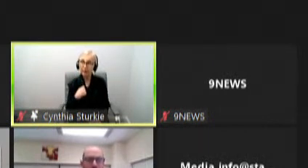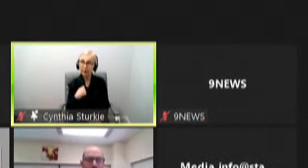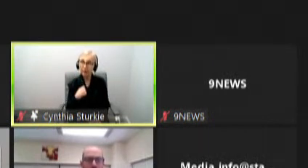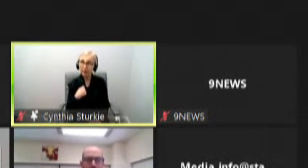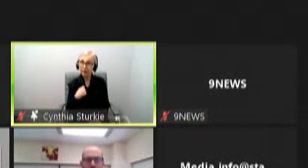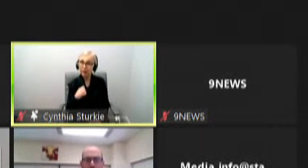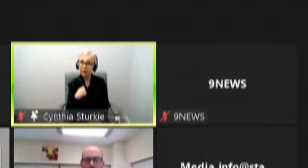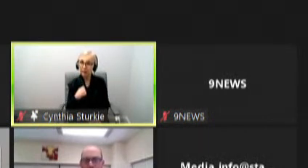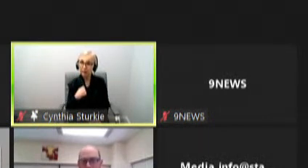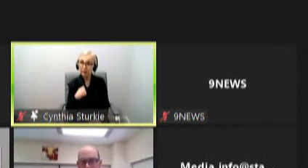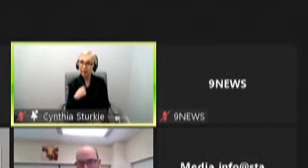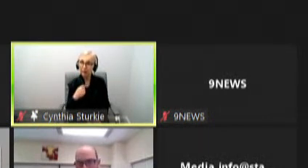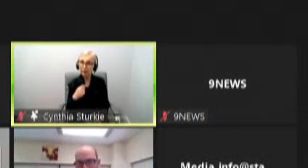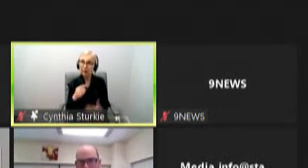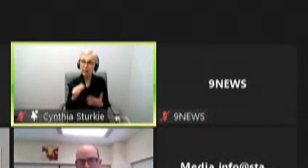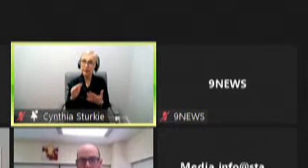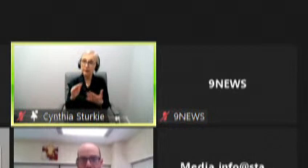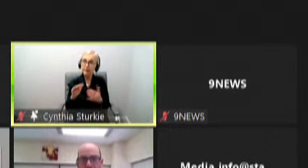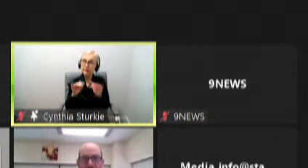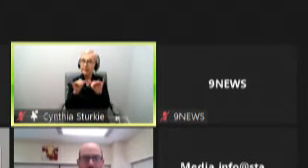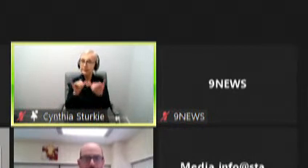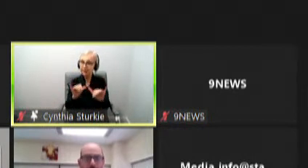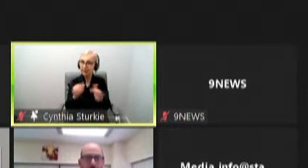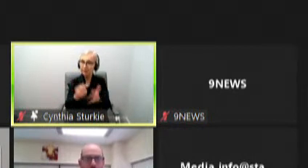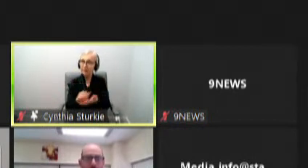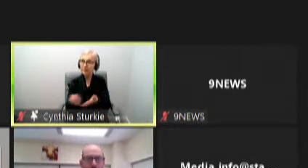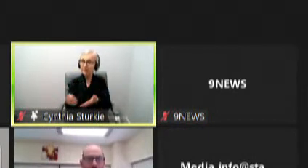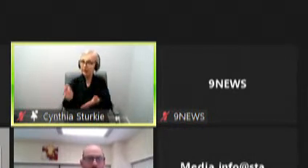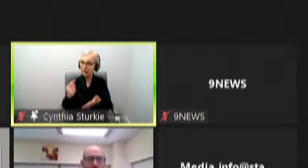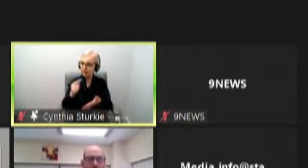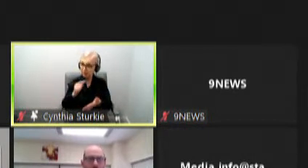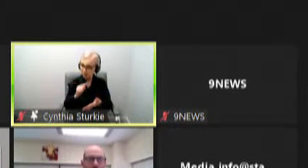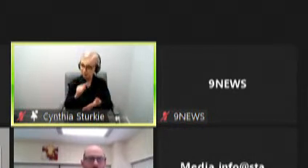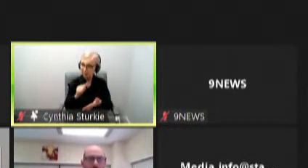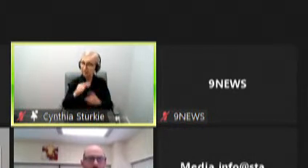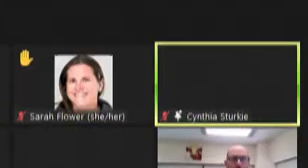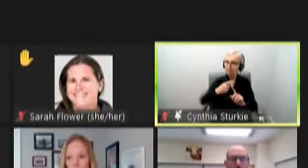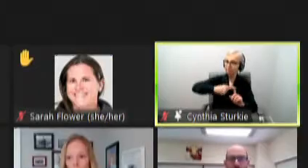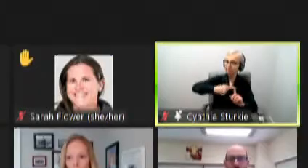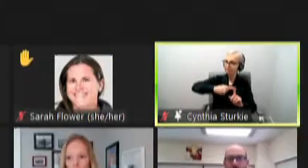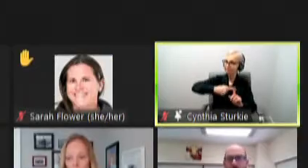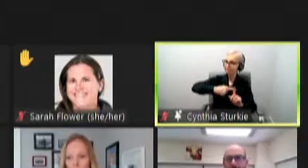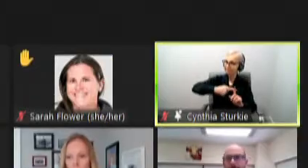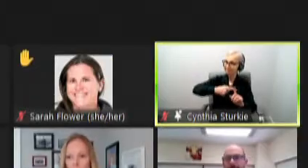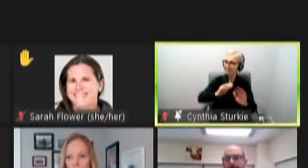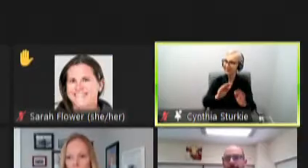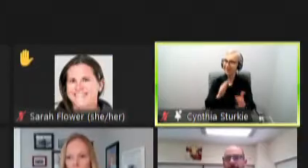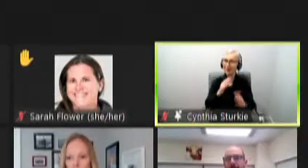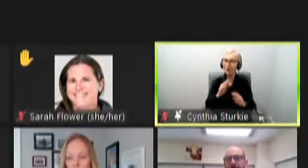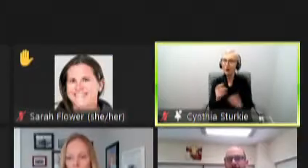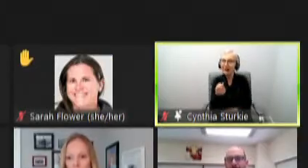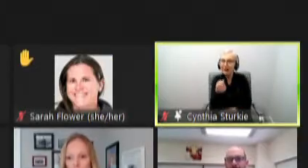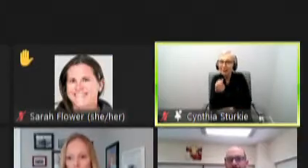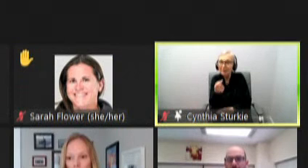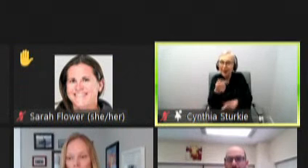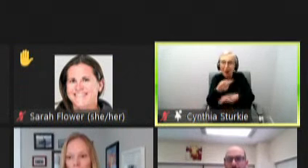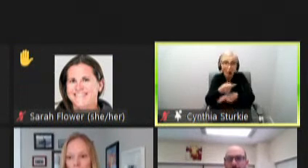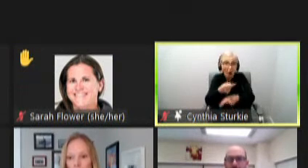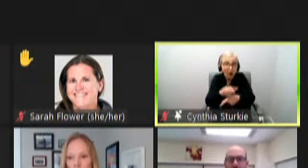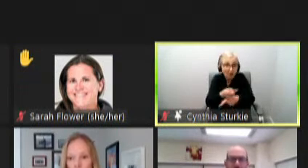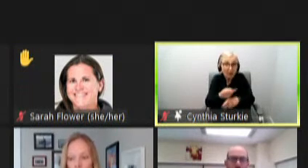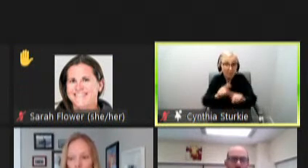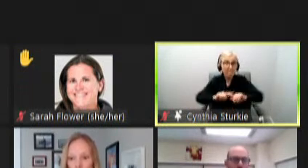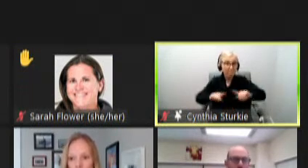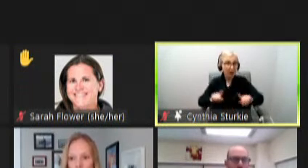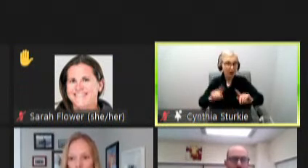our tone from last week carries into this week, which is cautious optimism as we look